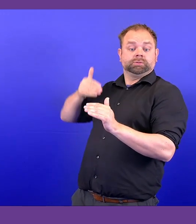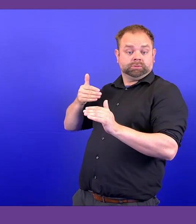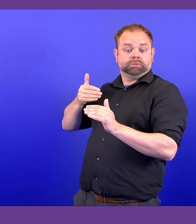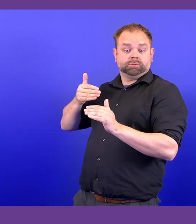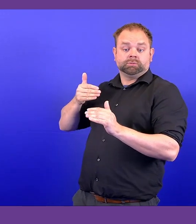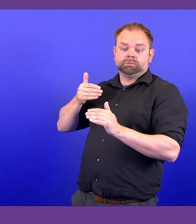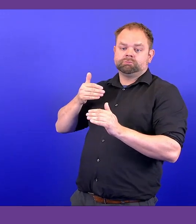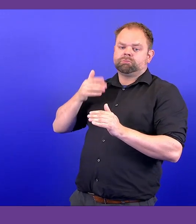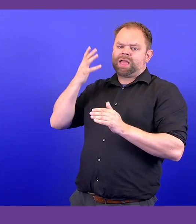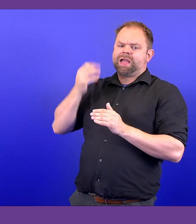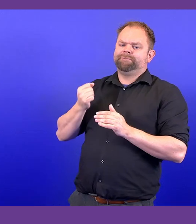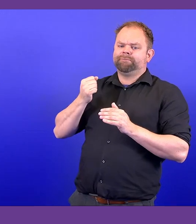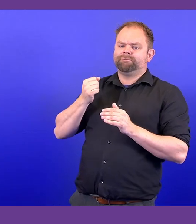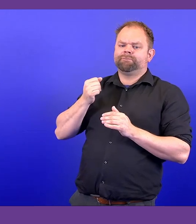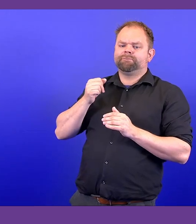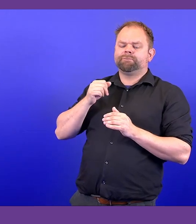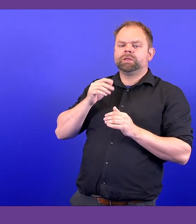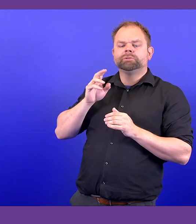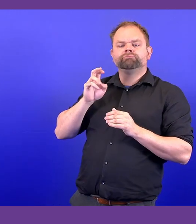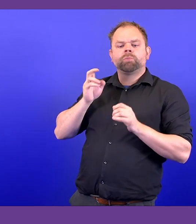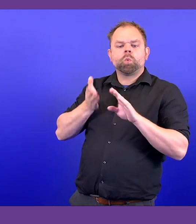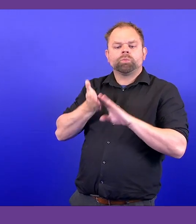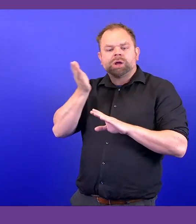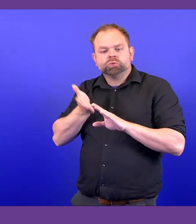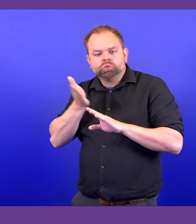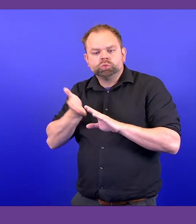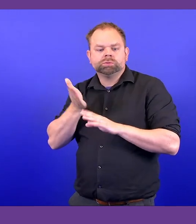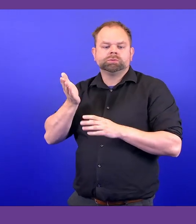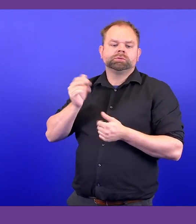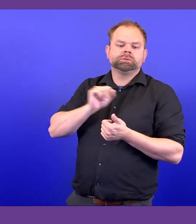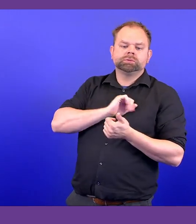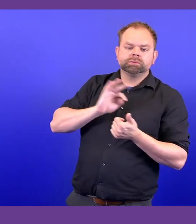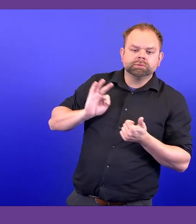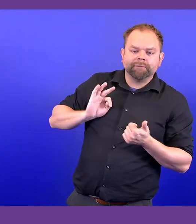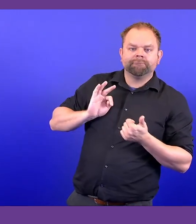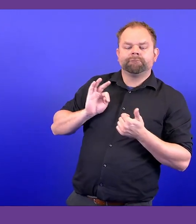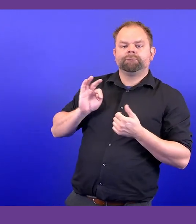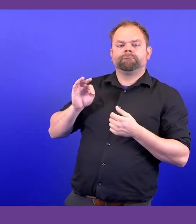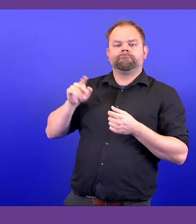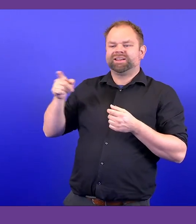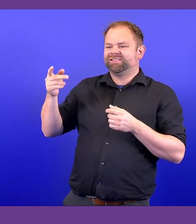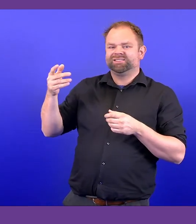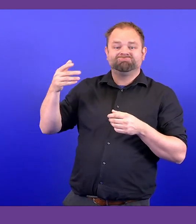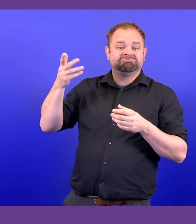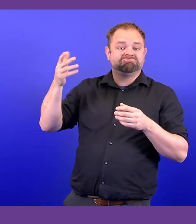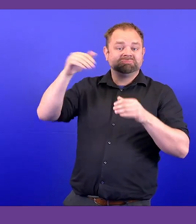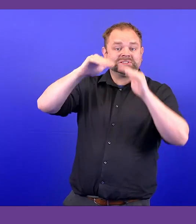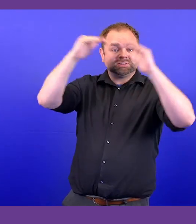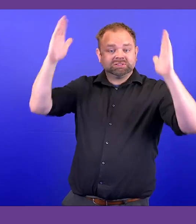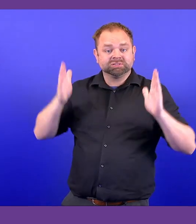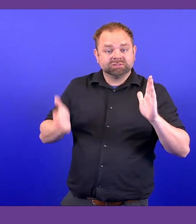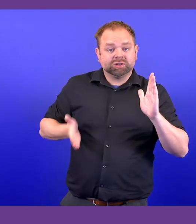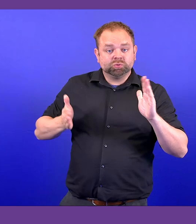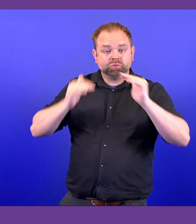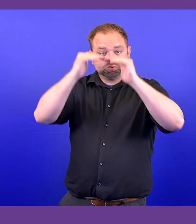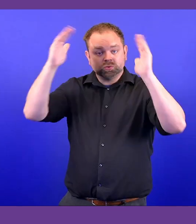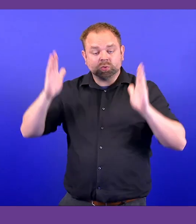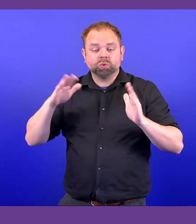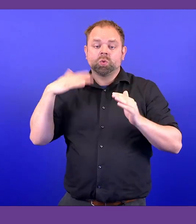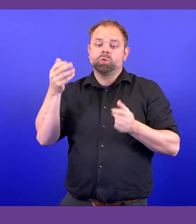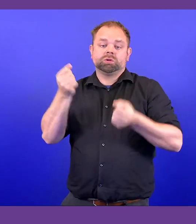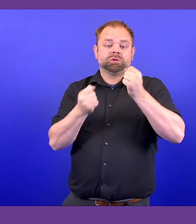You were, Mary, talking about standardization, which is more my purpose for the time being, because what we can observe is